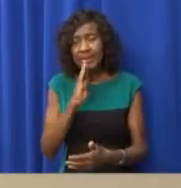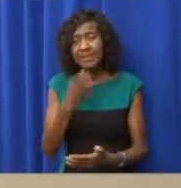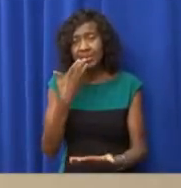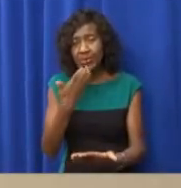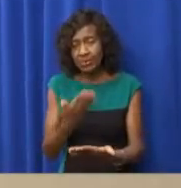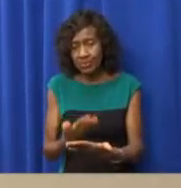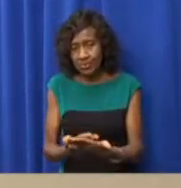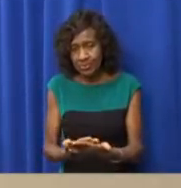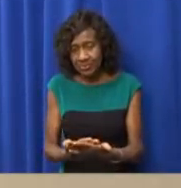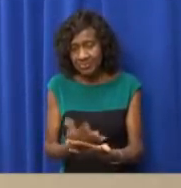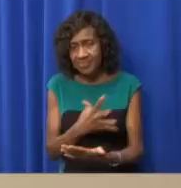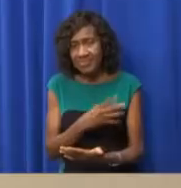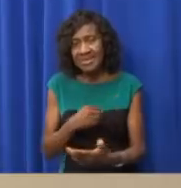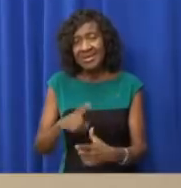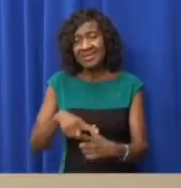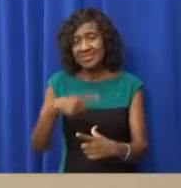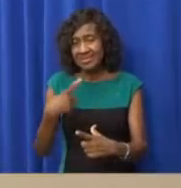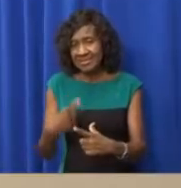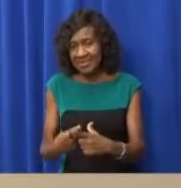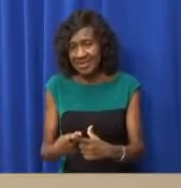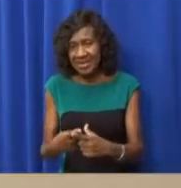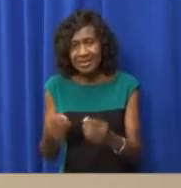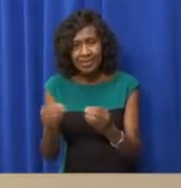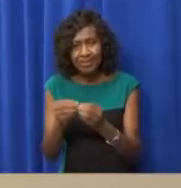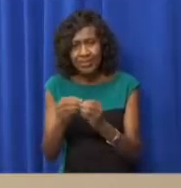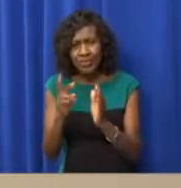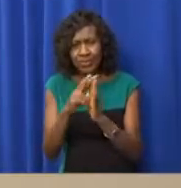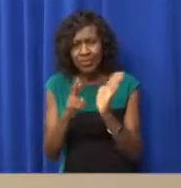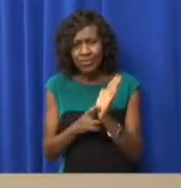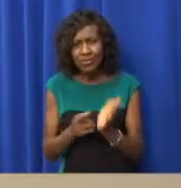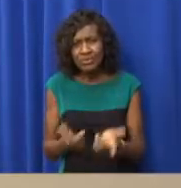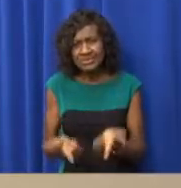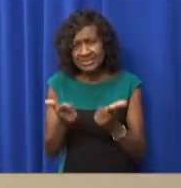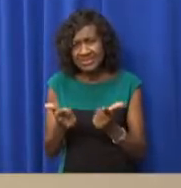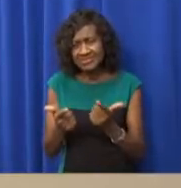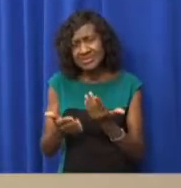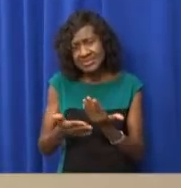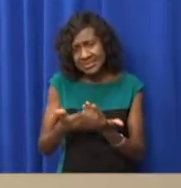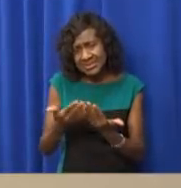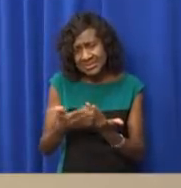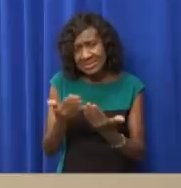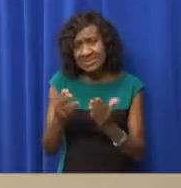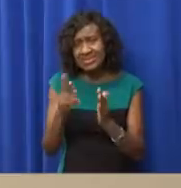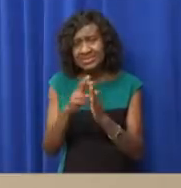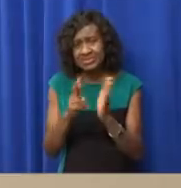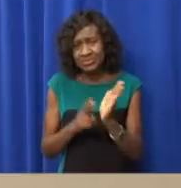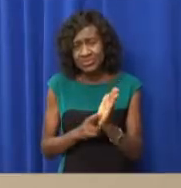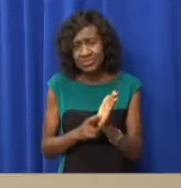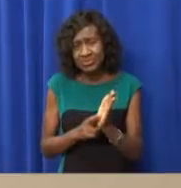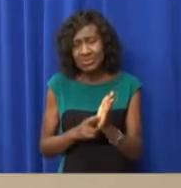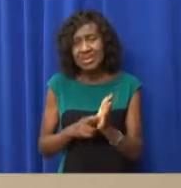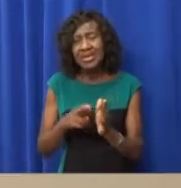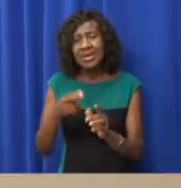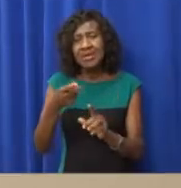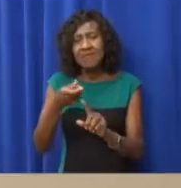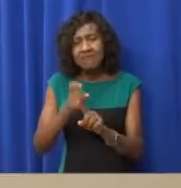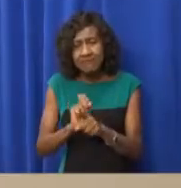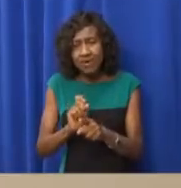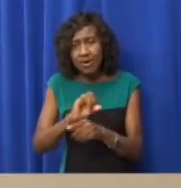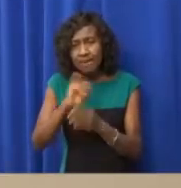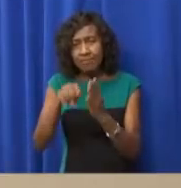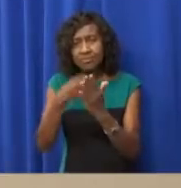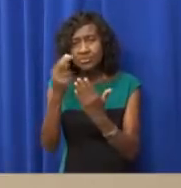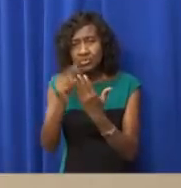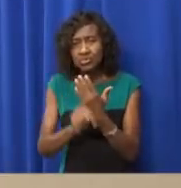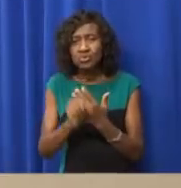further significant relaxations when we get to the next point on 21 June, if the results continue